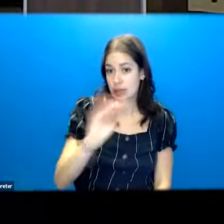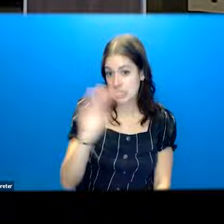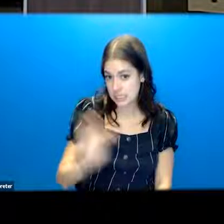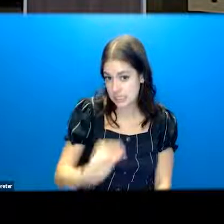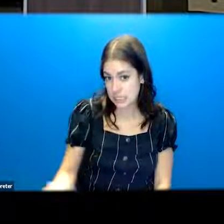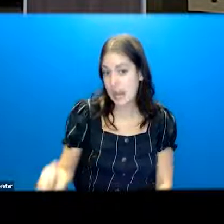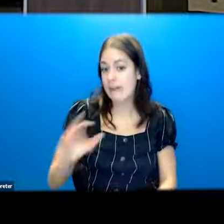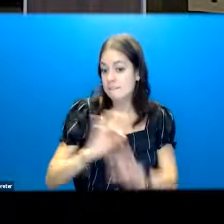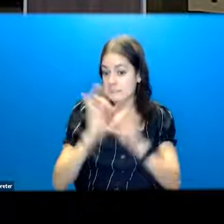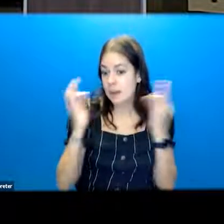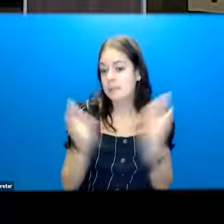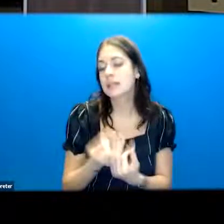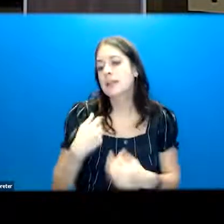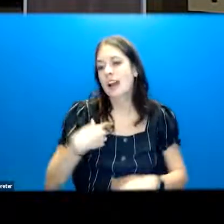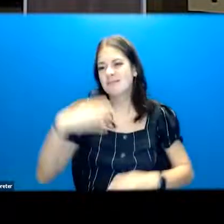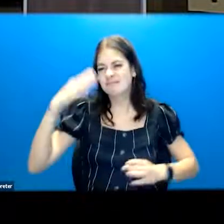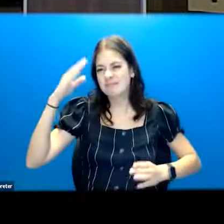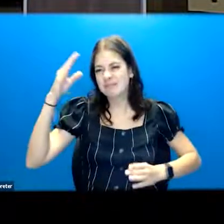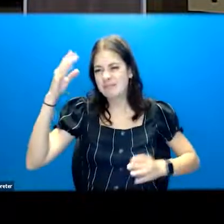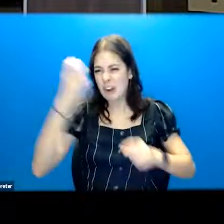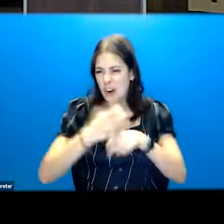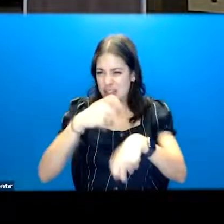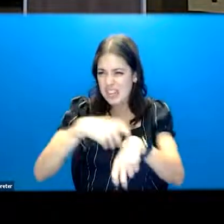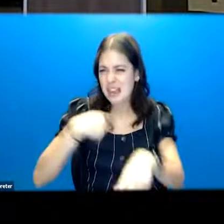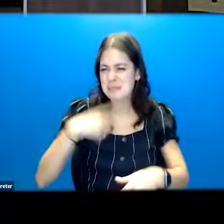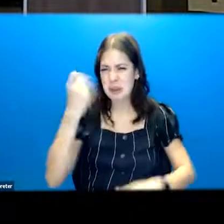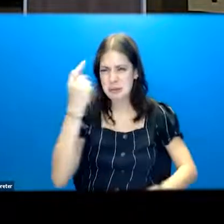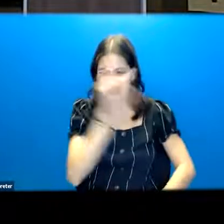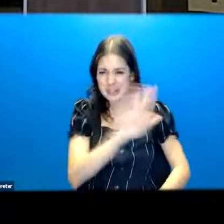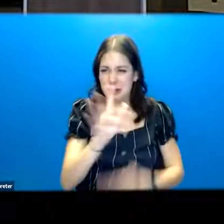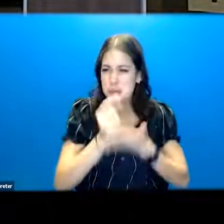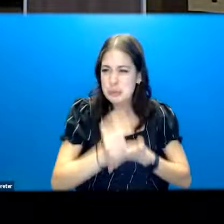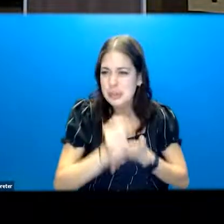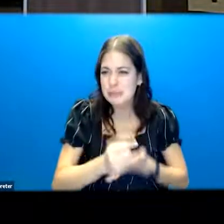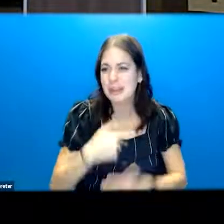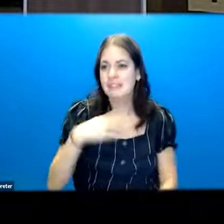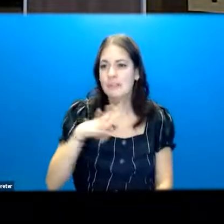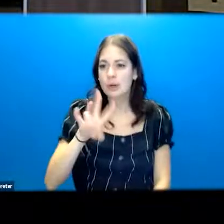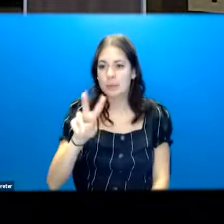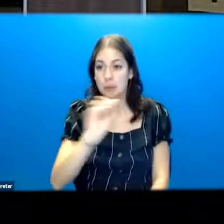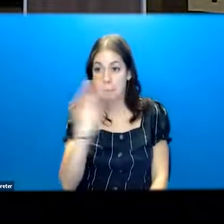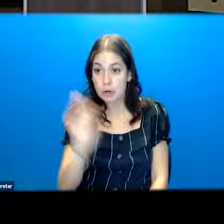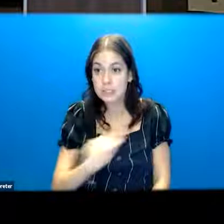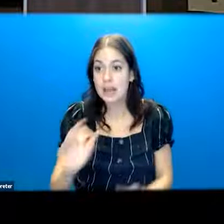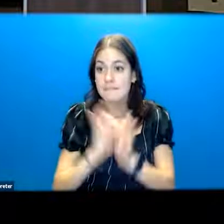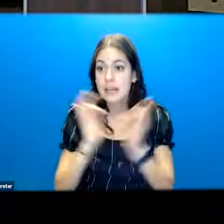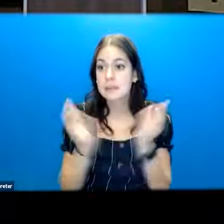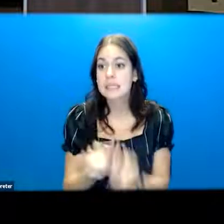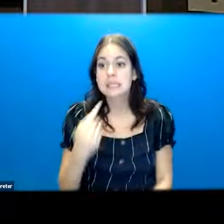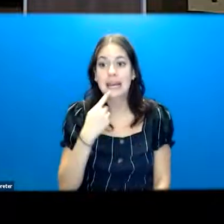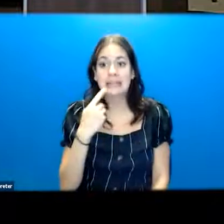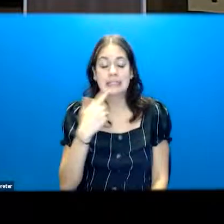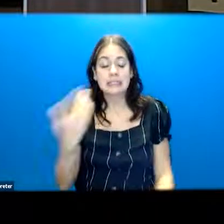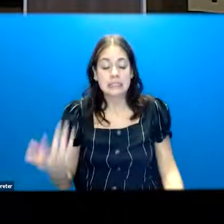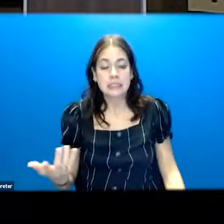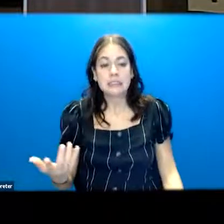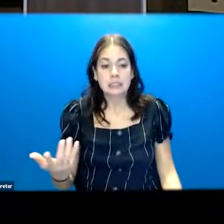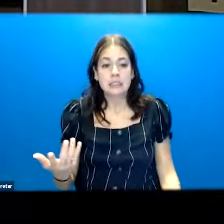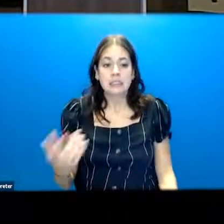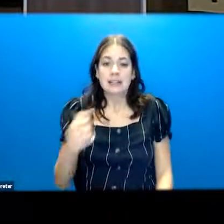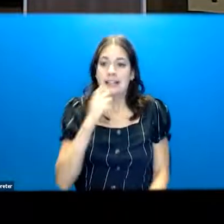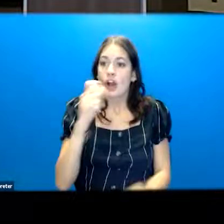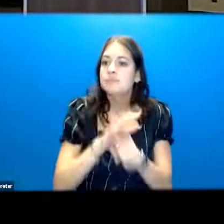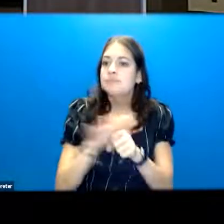47% of families had trouble understanding their loved one's treatment. 42% of families said that they did not have